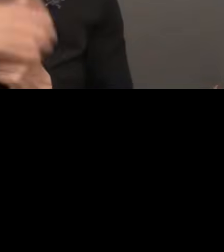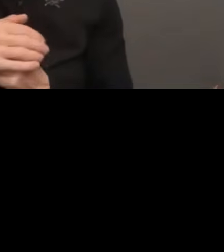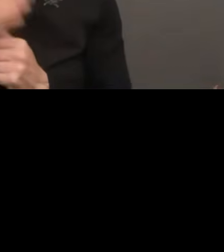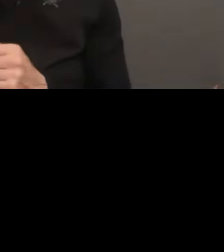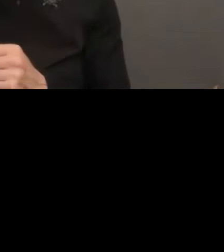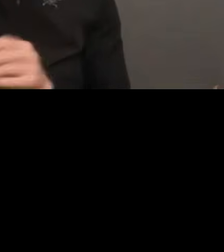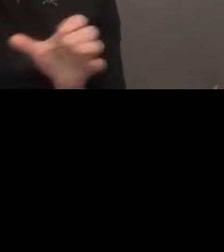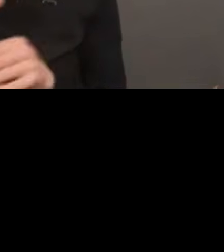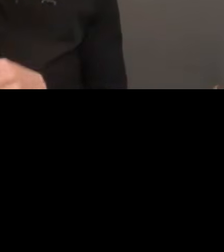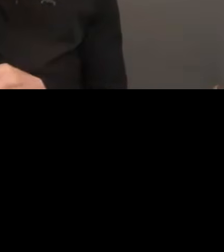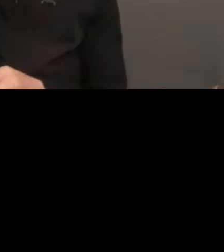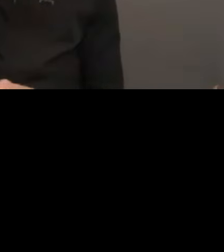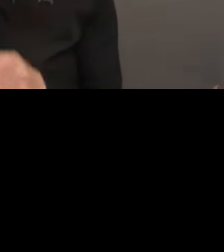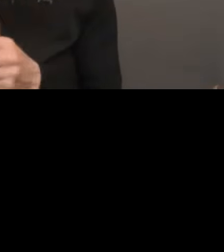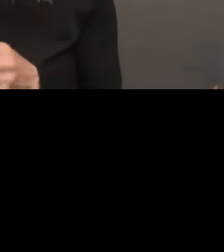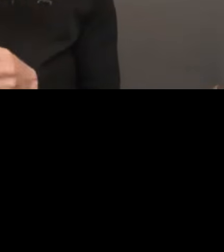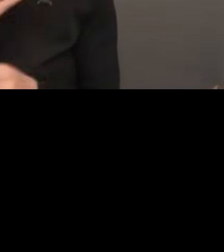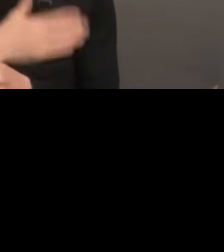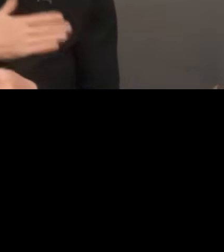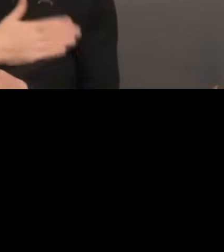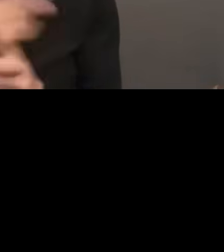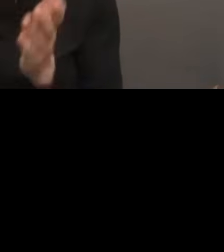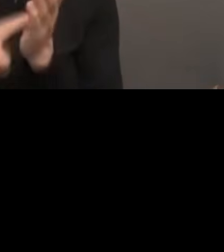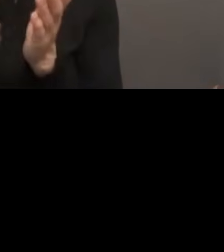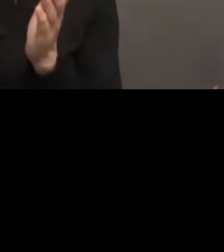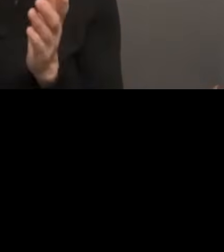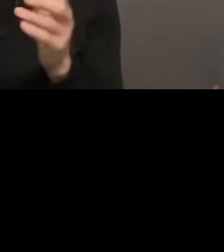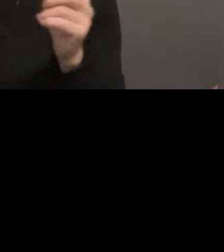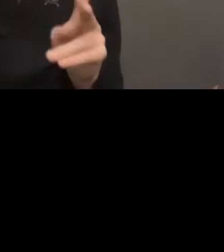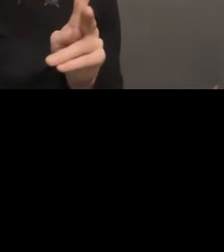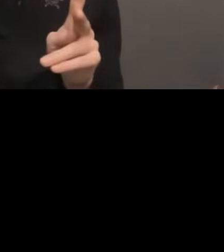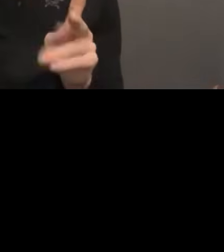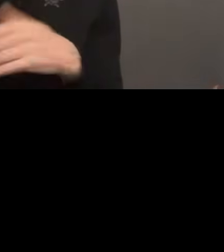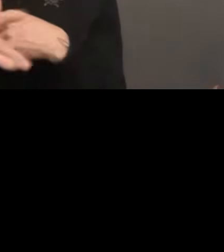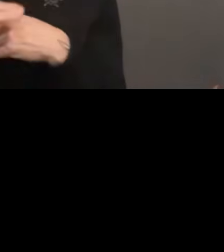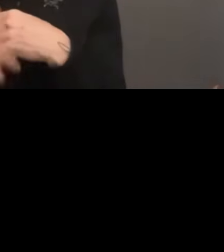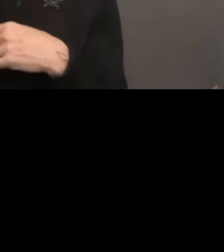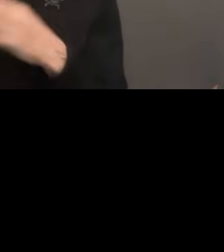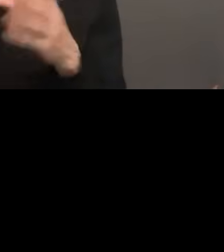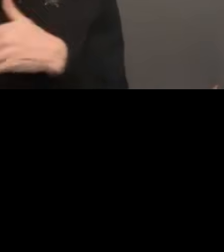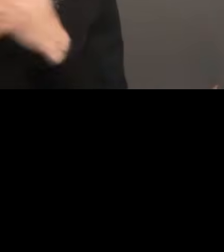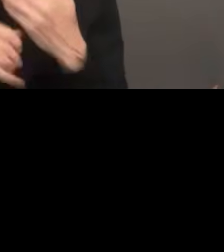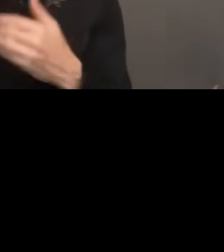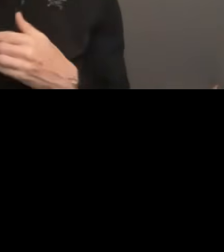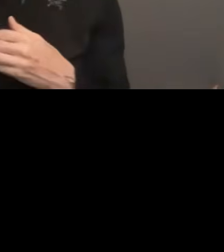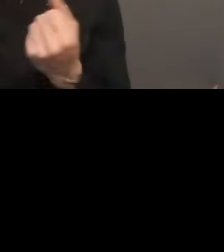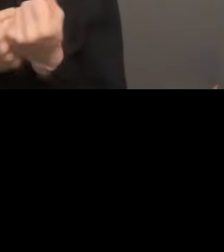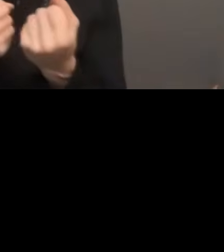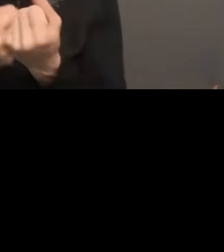just do your best to get involved. Please check out the opportunities available or the projects that AINA is sponsoring